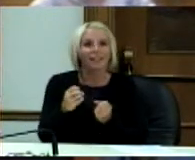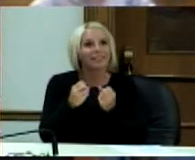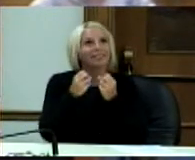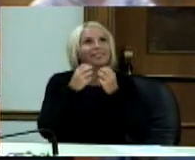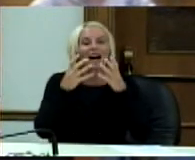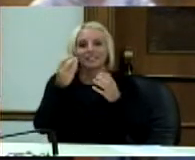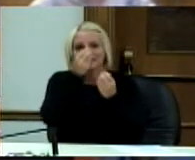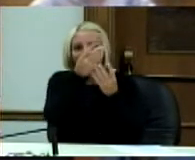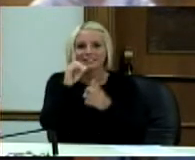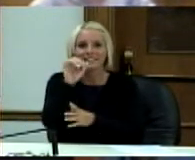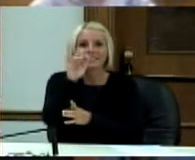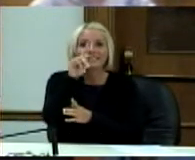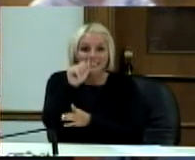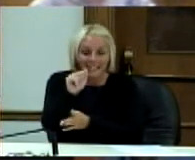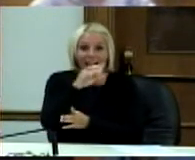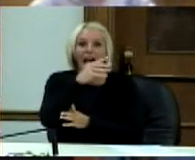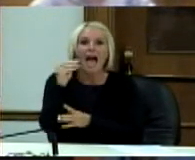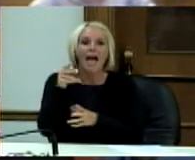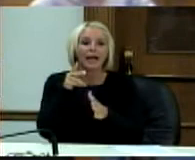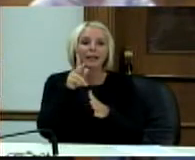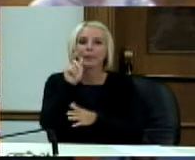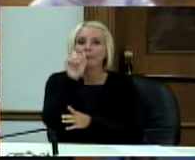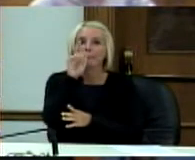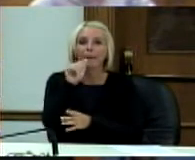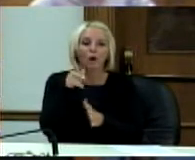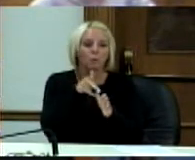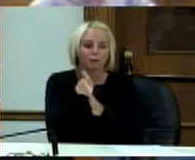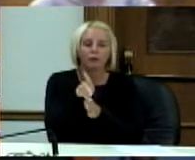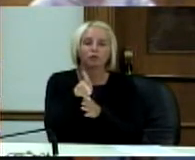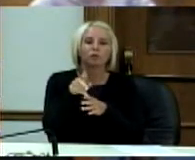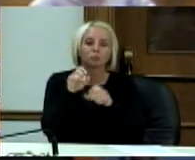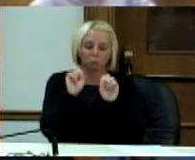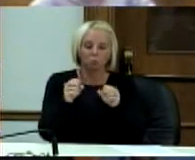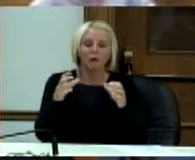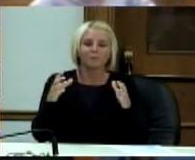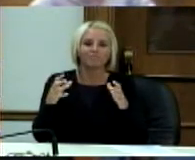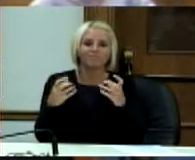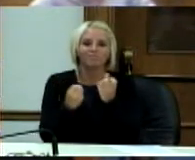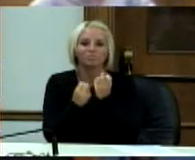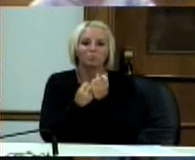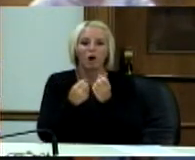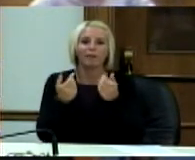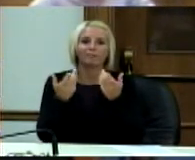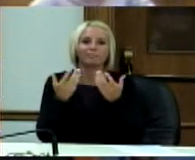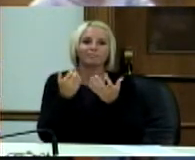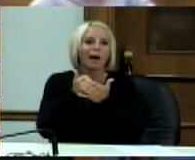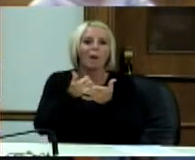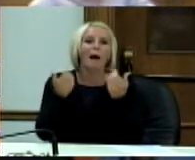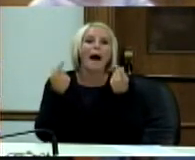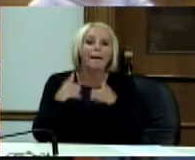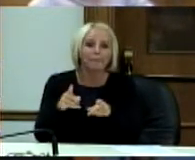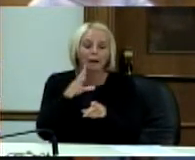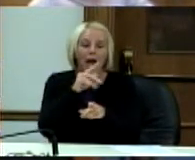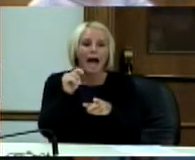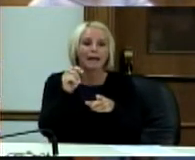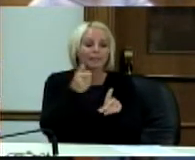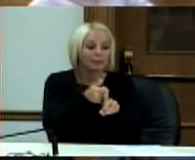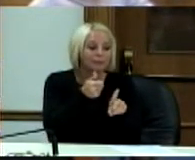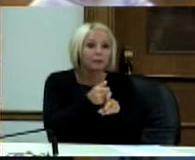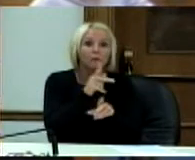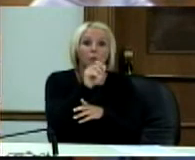on students and their achievement, and those paraprofessionals will allow that to happen, that they will help and be trained